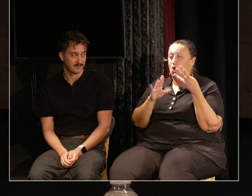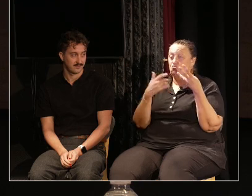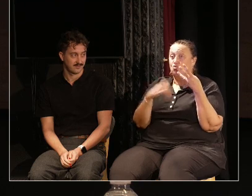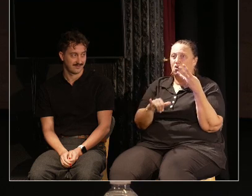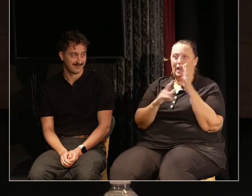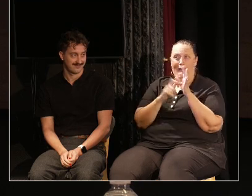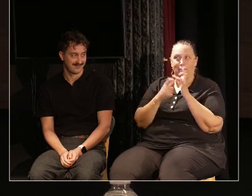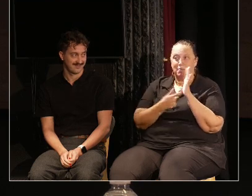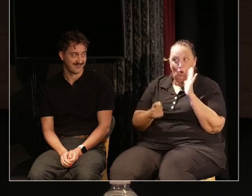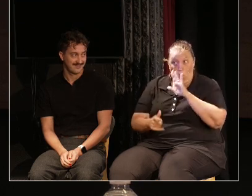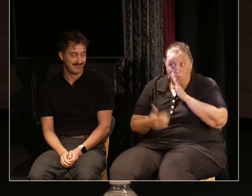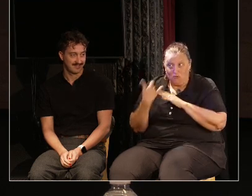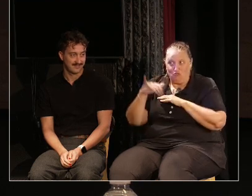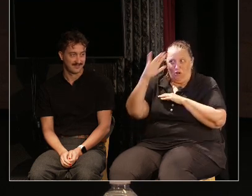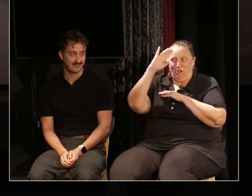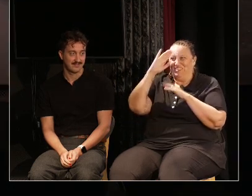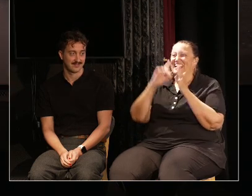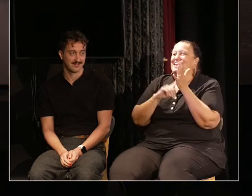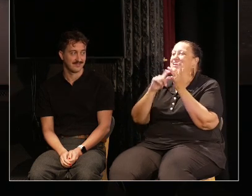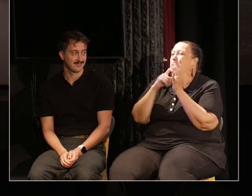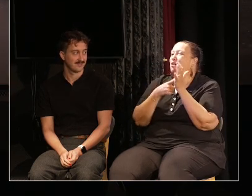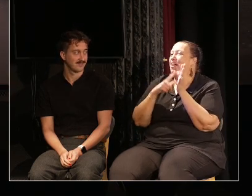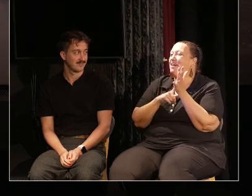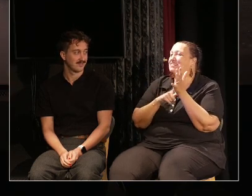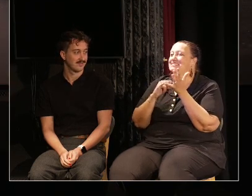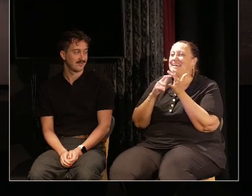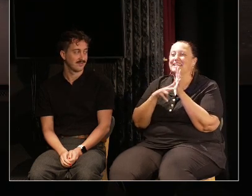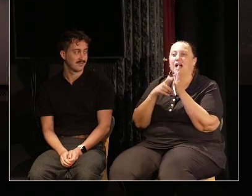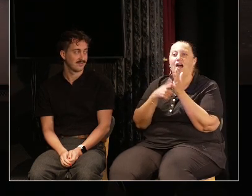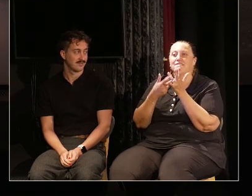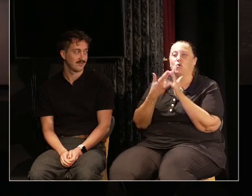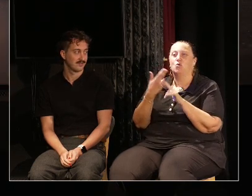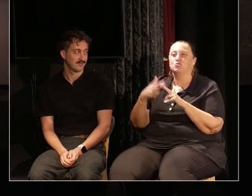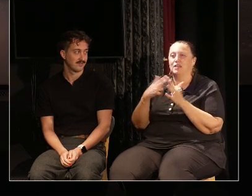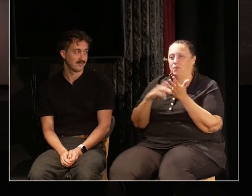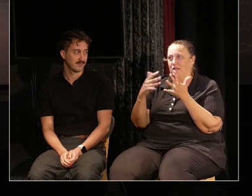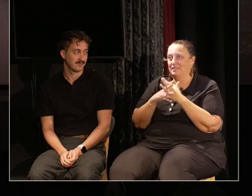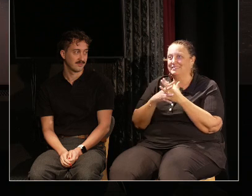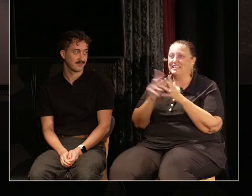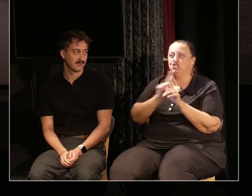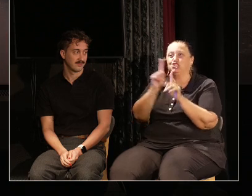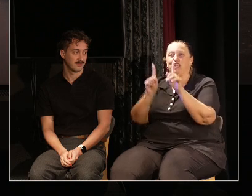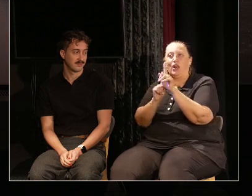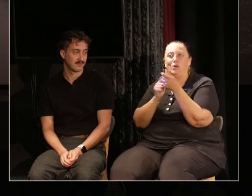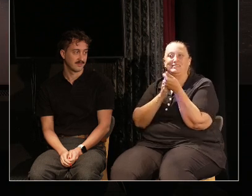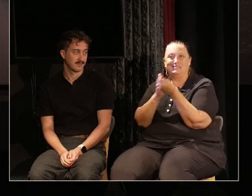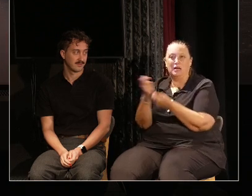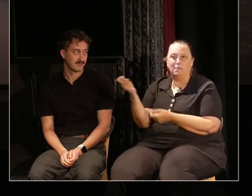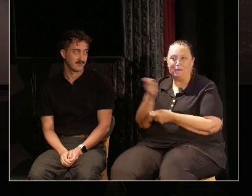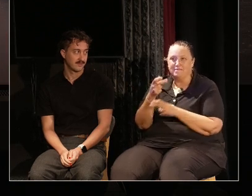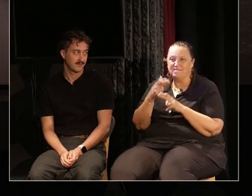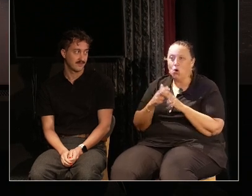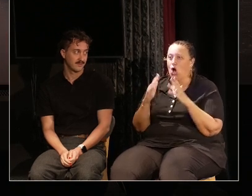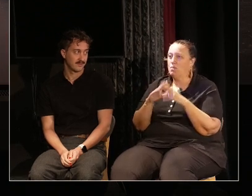wrong order. We've got Liberal Senator for New South Wales, Shadow Assistant Minister for Home Ownership, and you may be thinking that Andrew should be down the